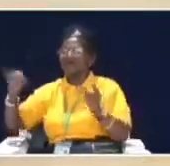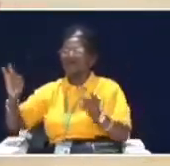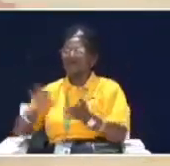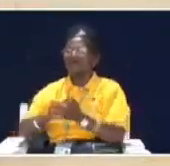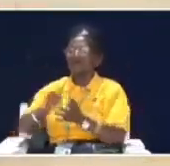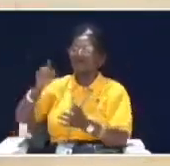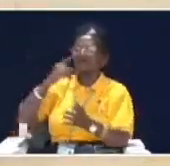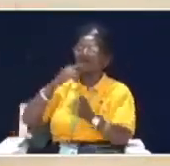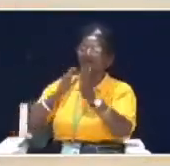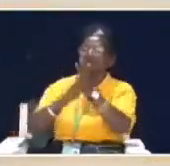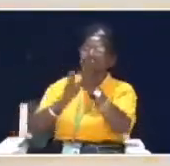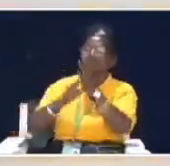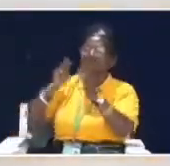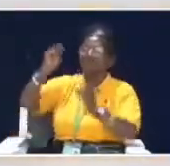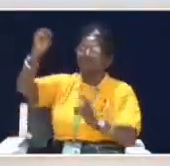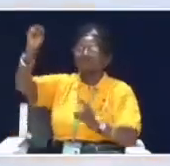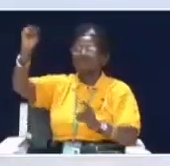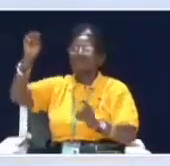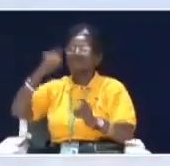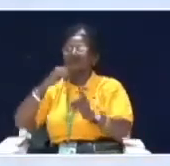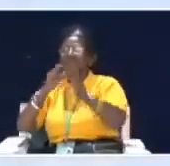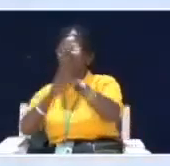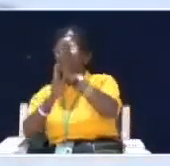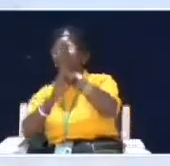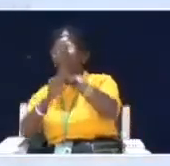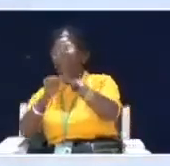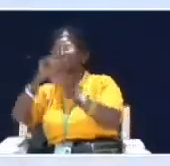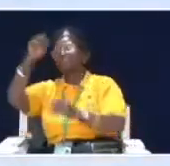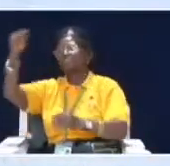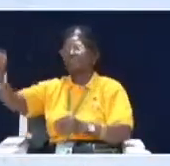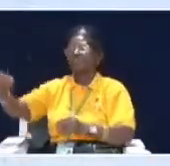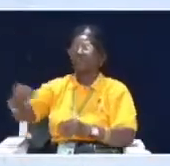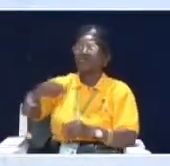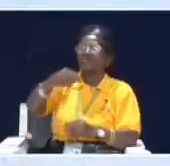glory, praise him. Praise